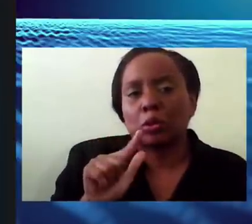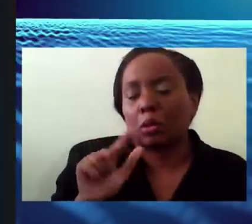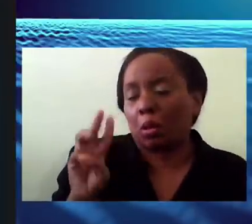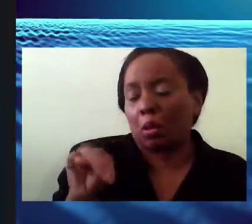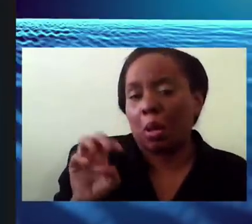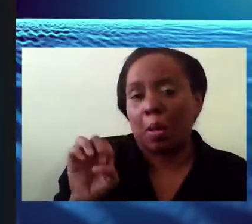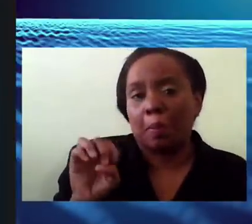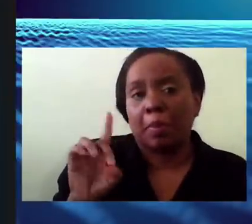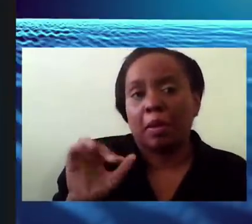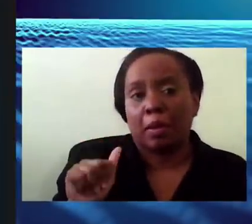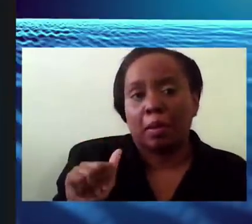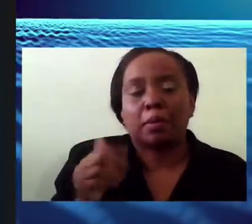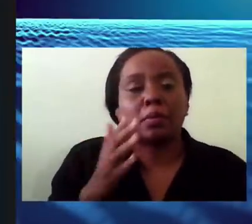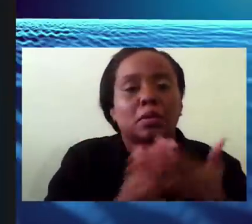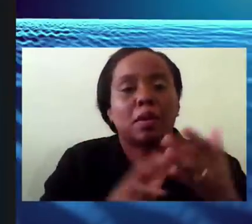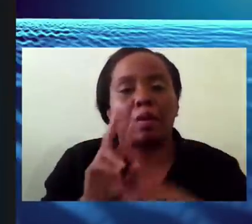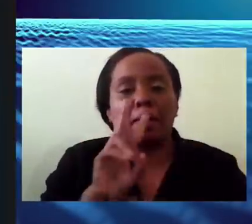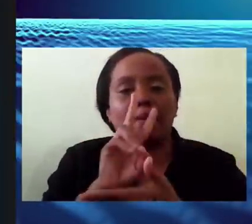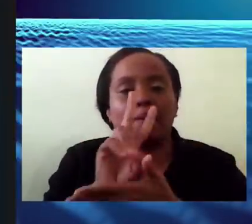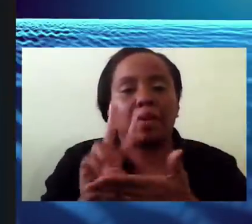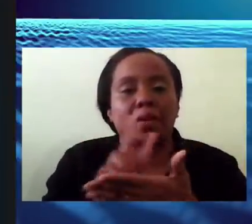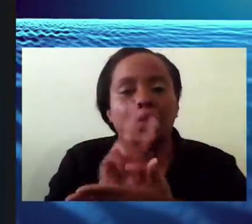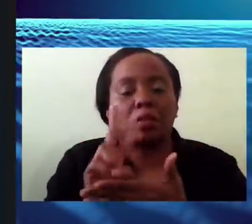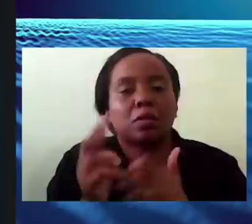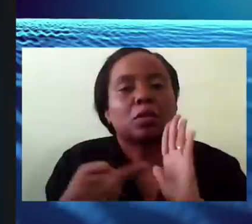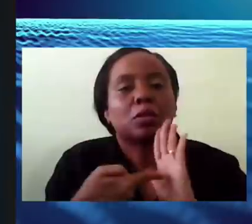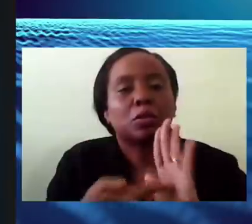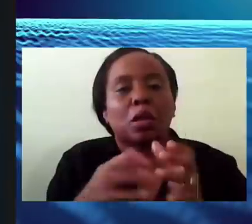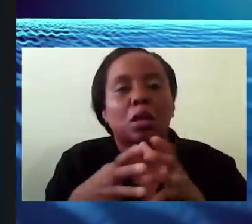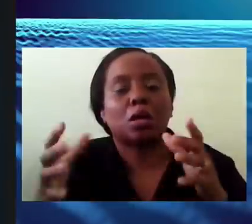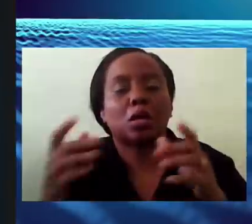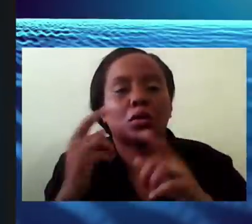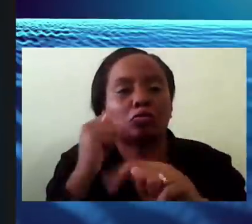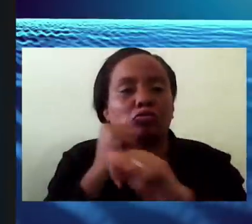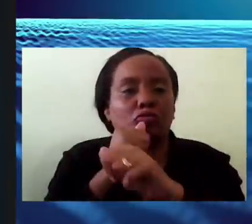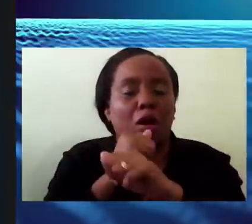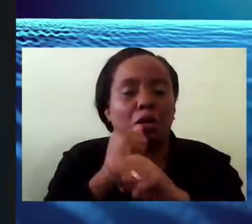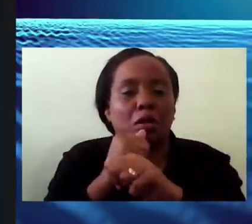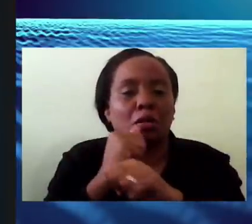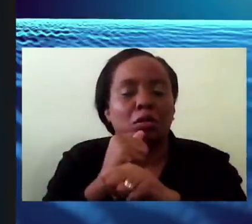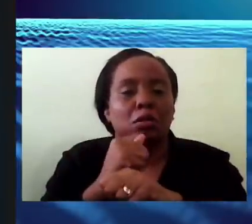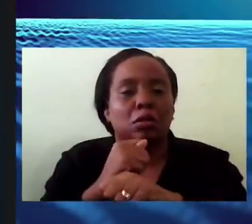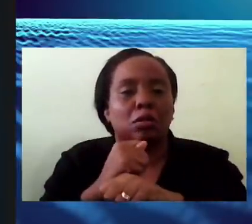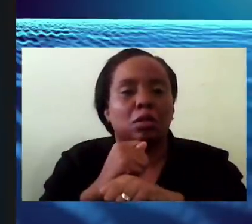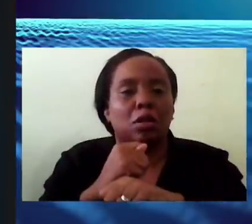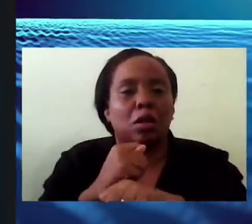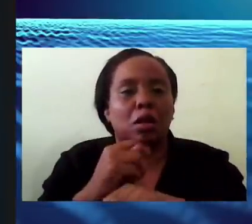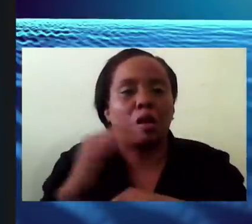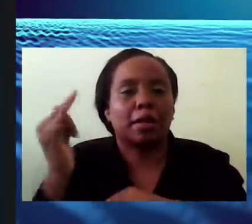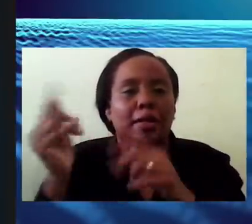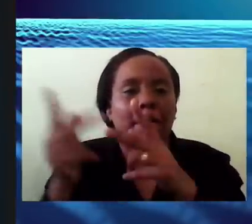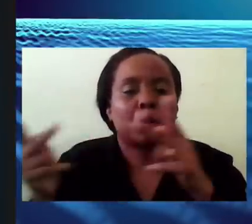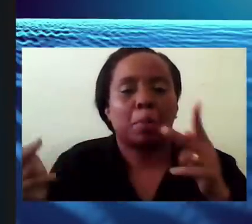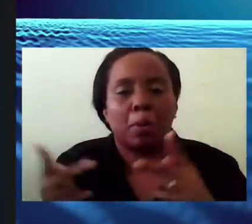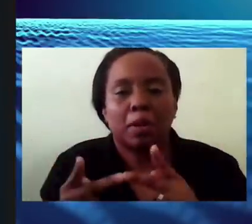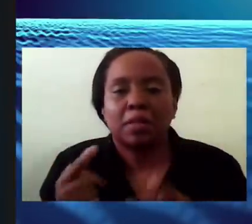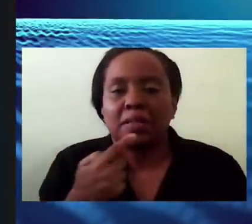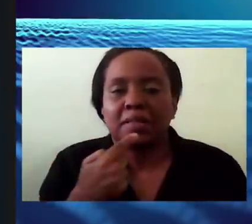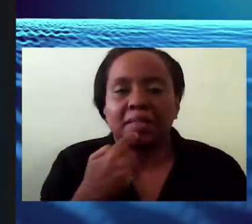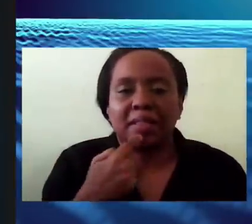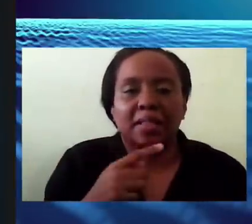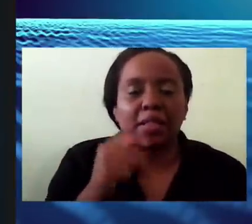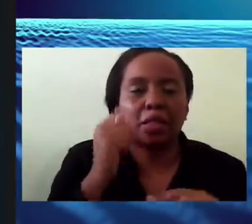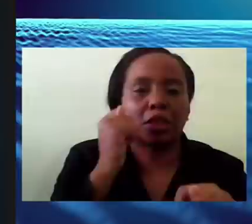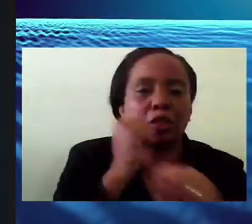some videos circulating on social media showing a number of trucks on the airport runway, and people suggesting that instead of cleaning